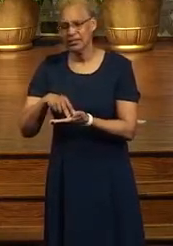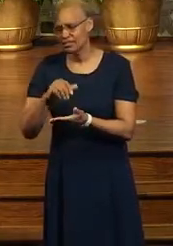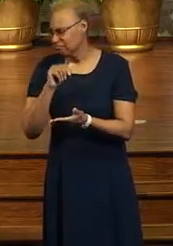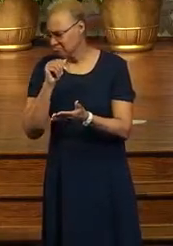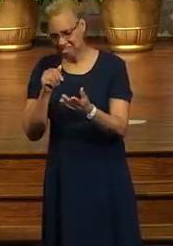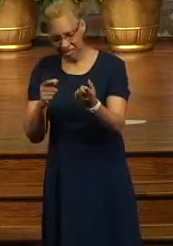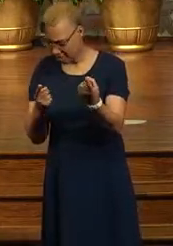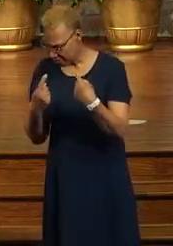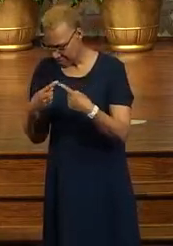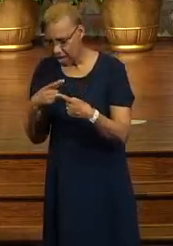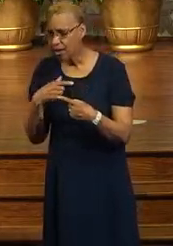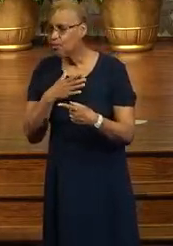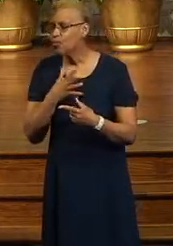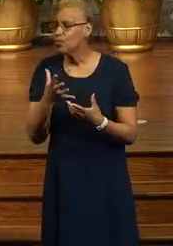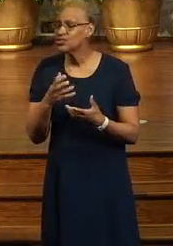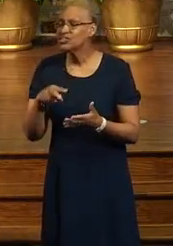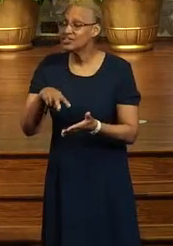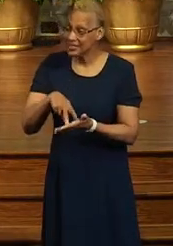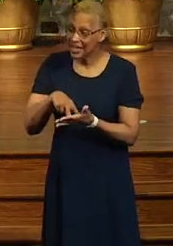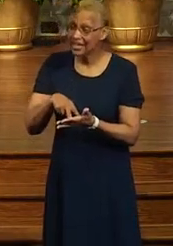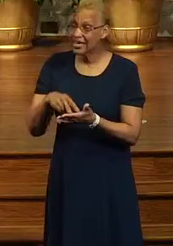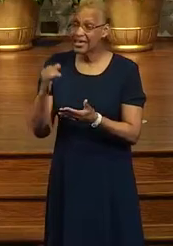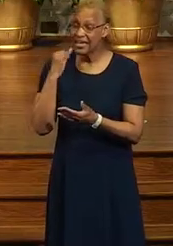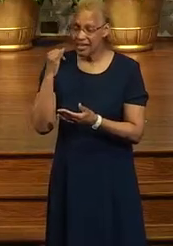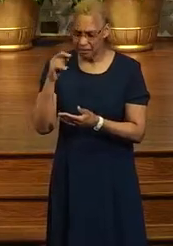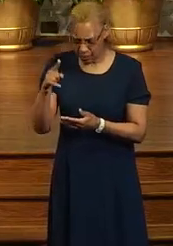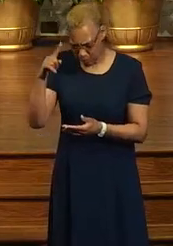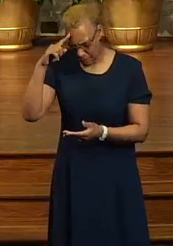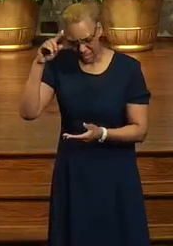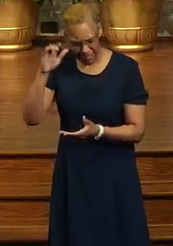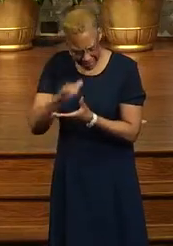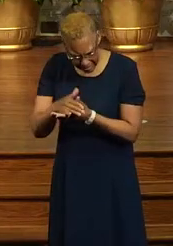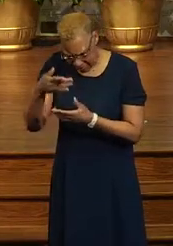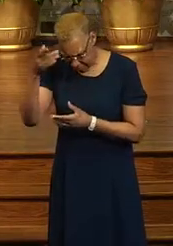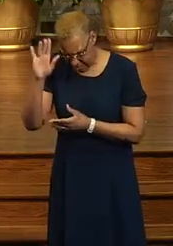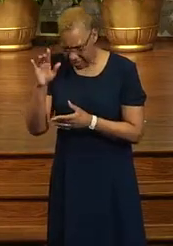down. I just need you to stand. If you are going to trust God